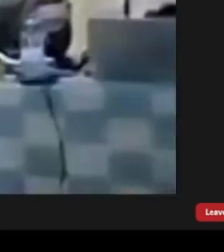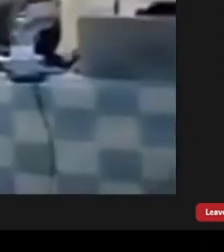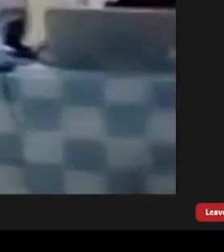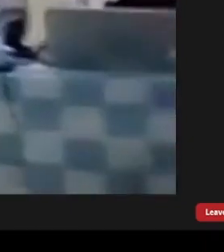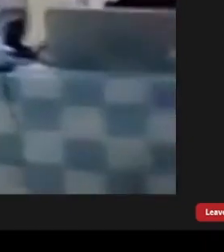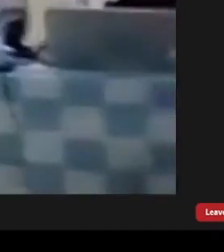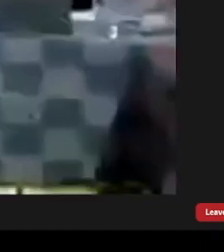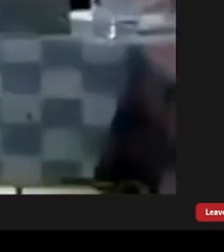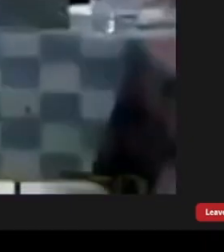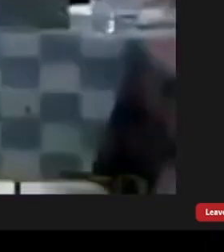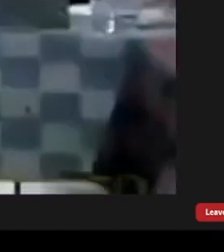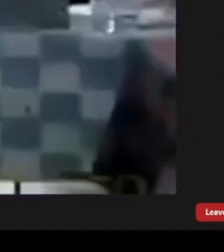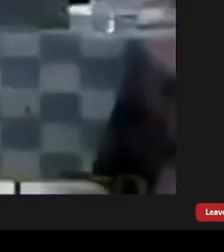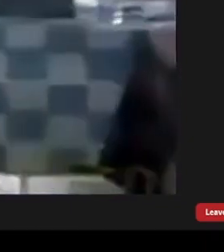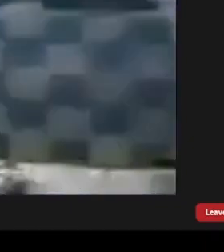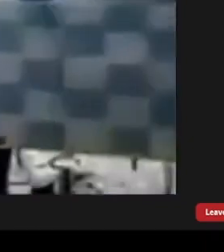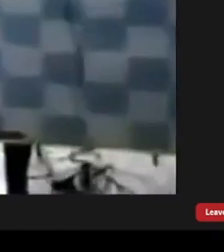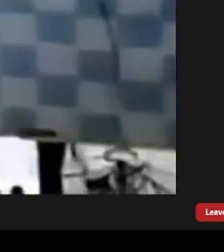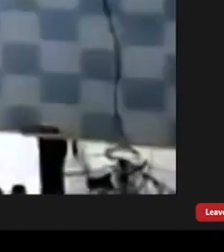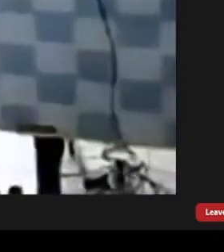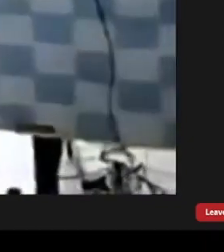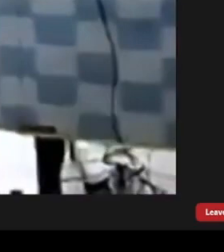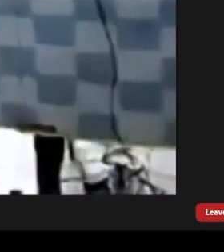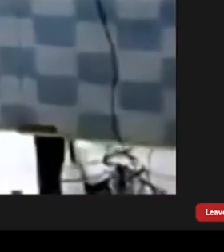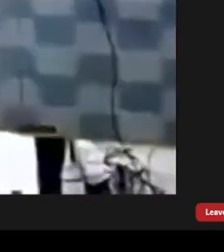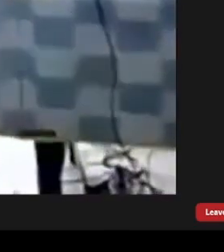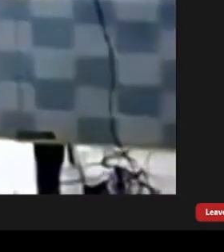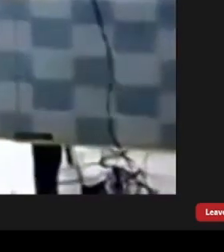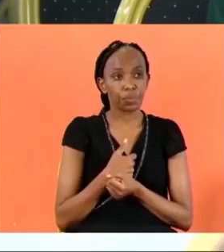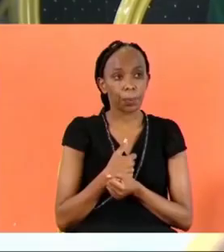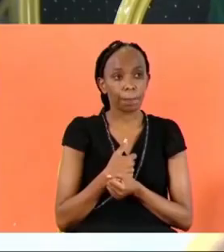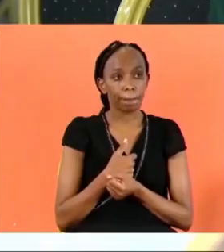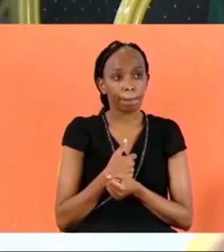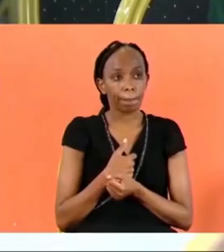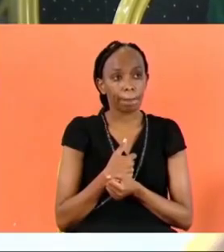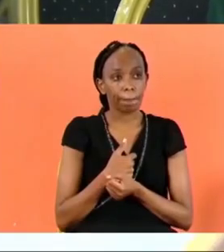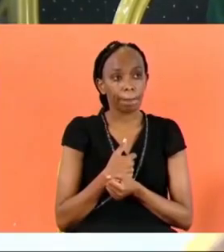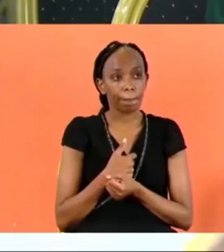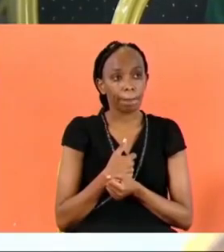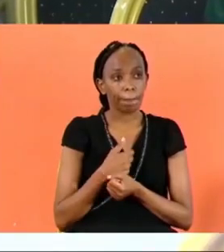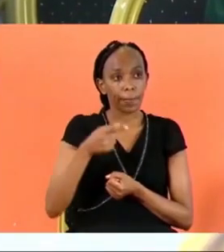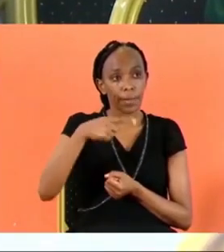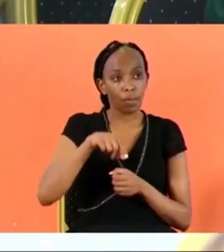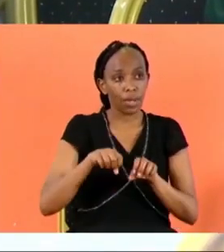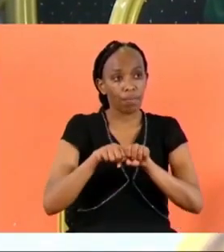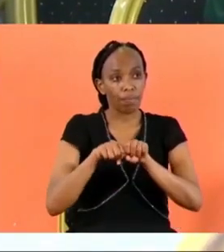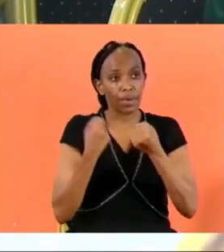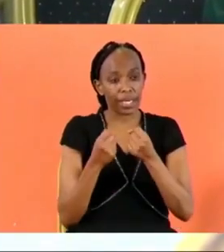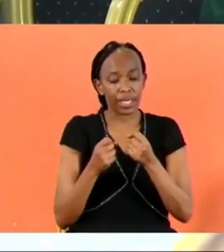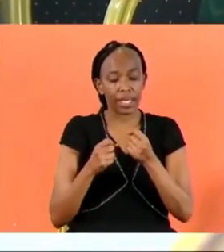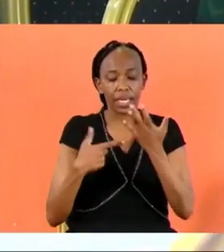it in a simplified way for the layman to understand. Are we breaking down